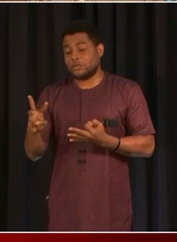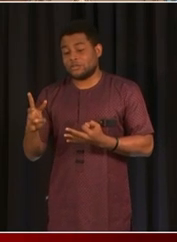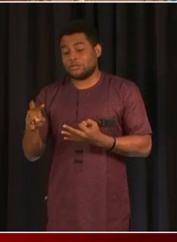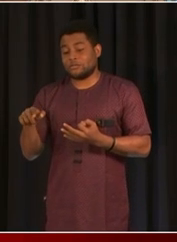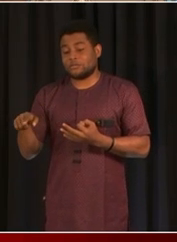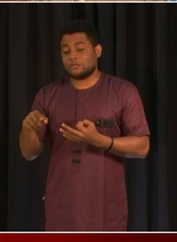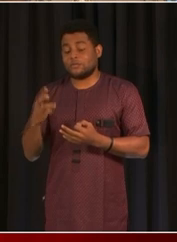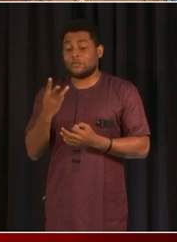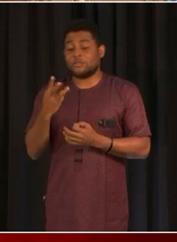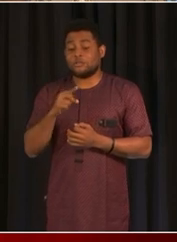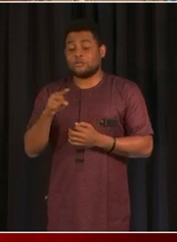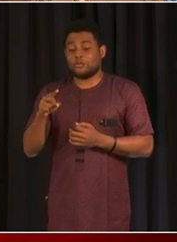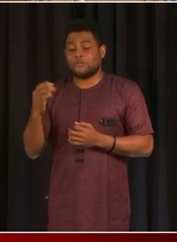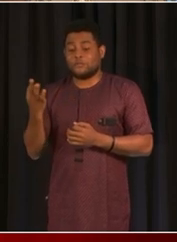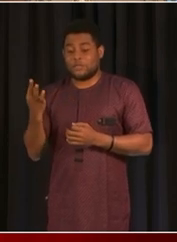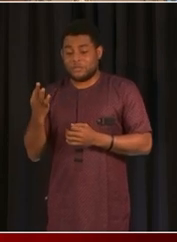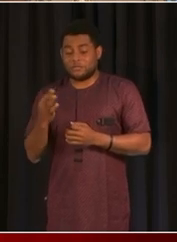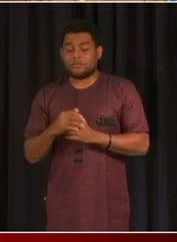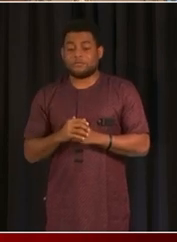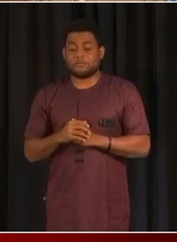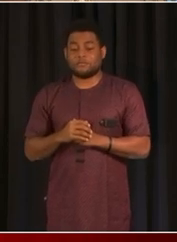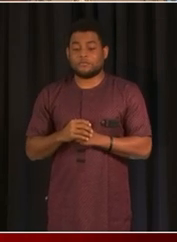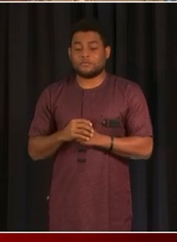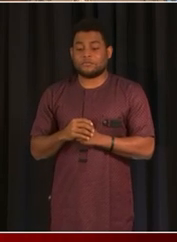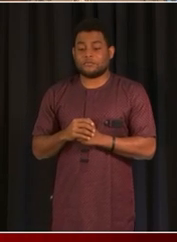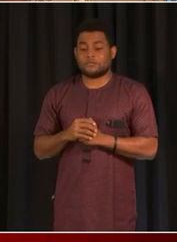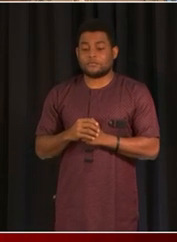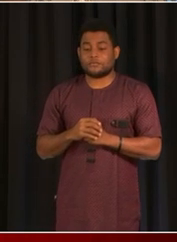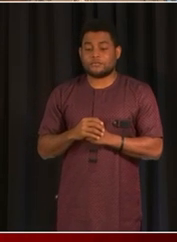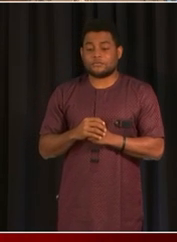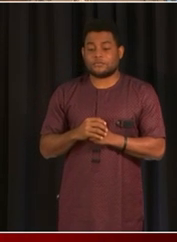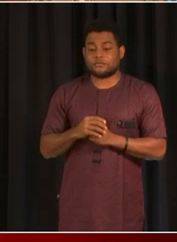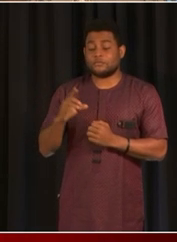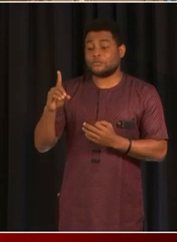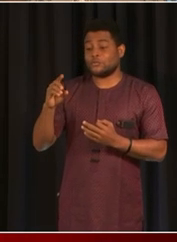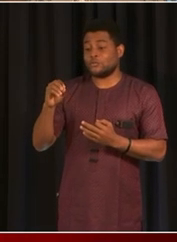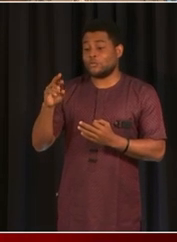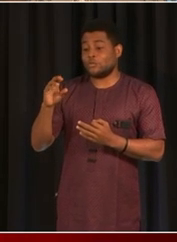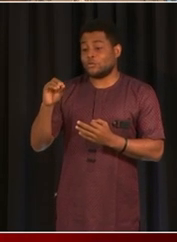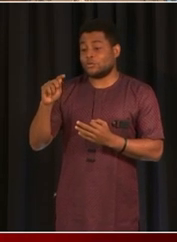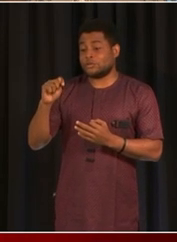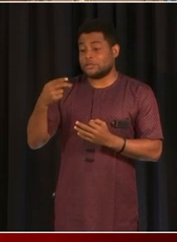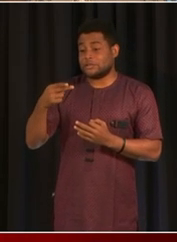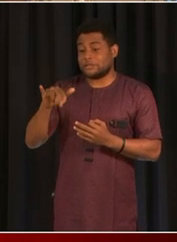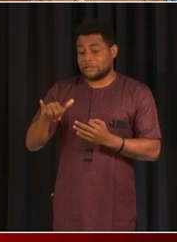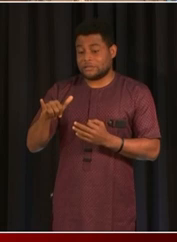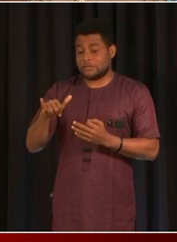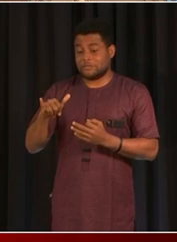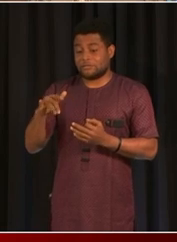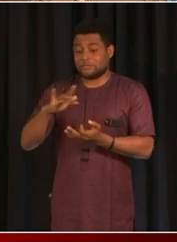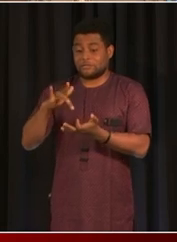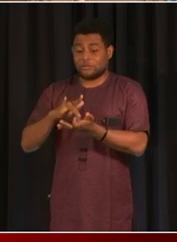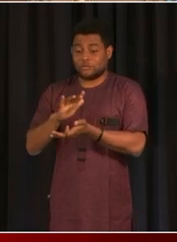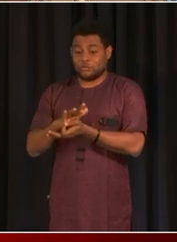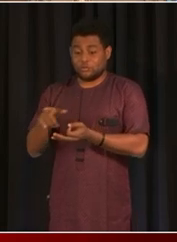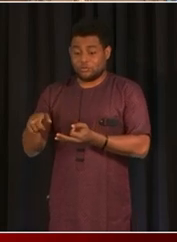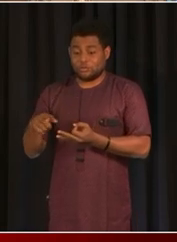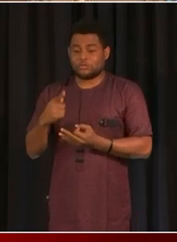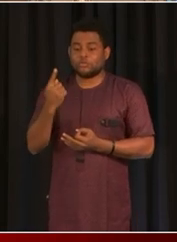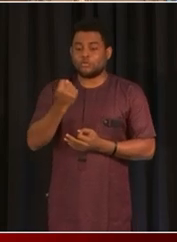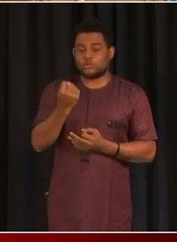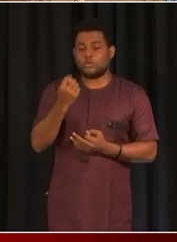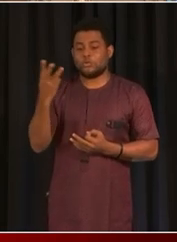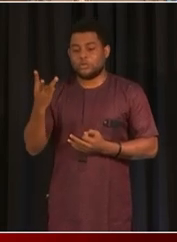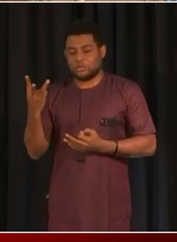and again from 2 to 7. At Dorothy Height, the Benning Library is Tuesday and Wednesday.